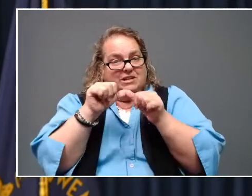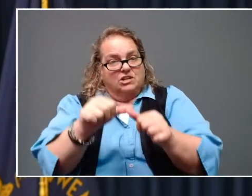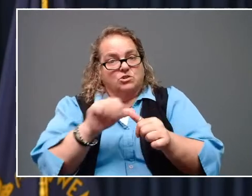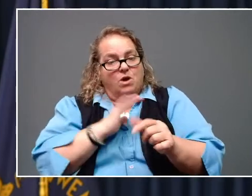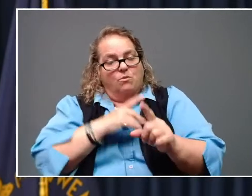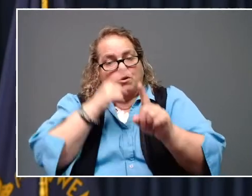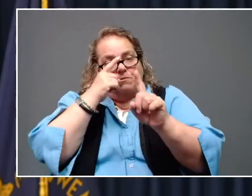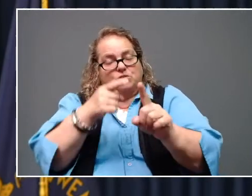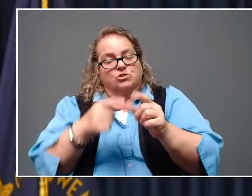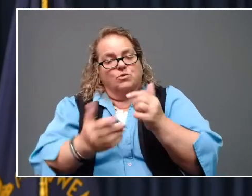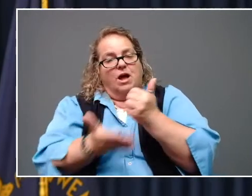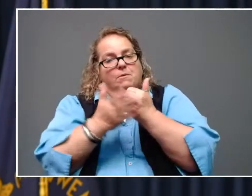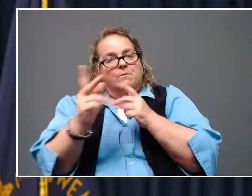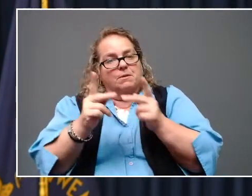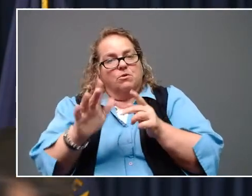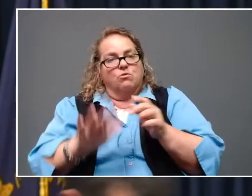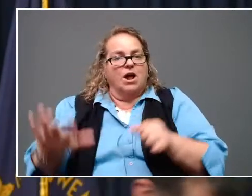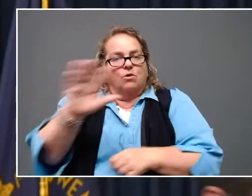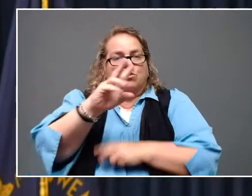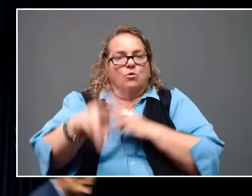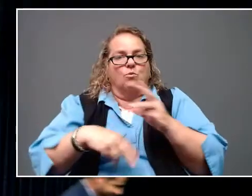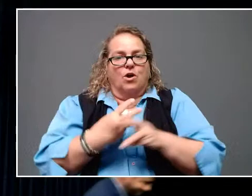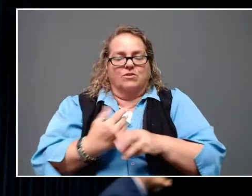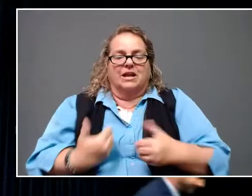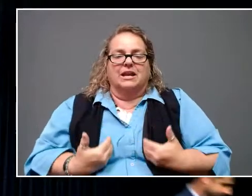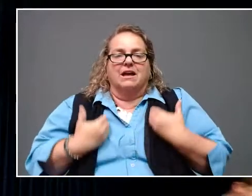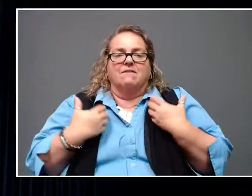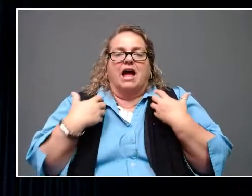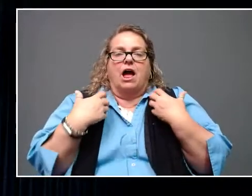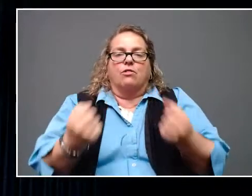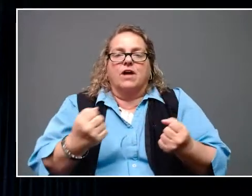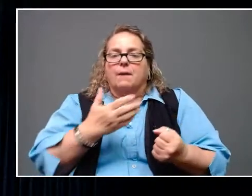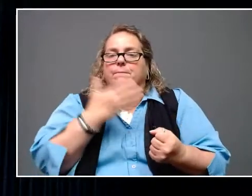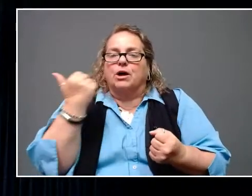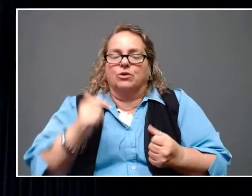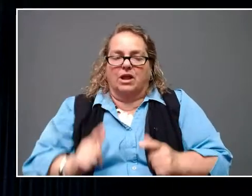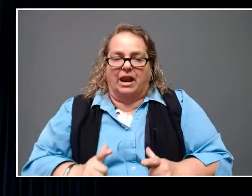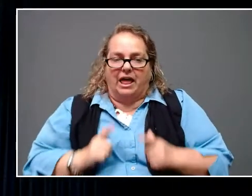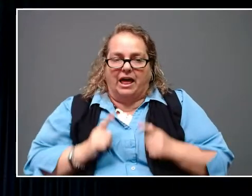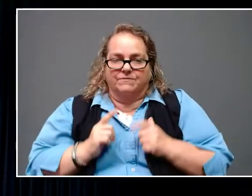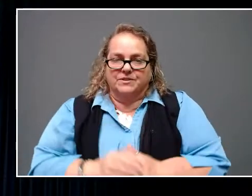live better, healthier lives. Thank you.